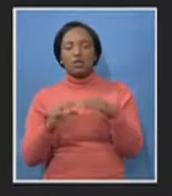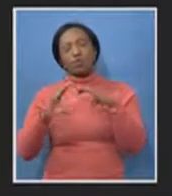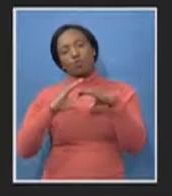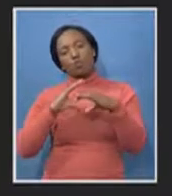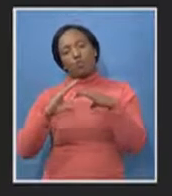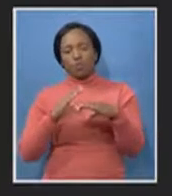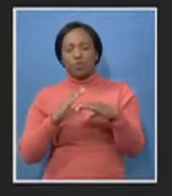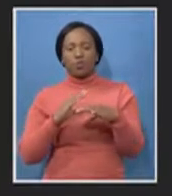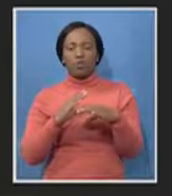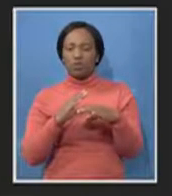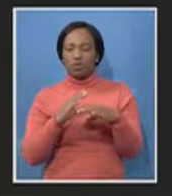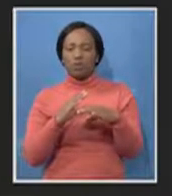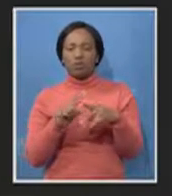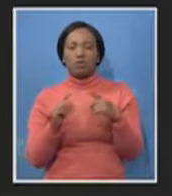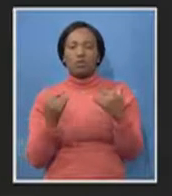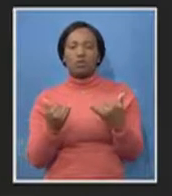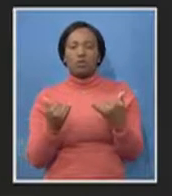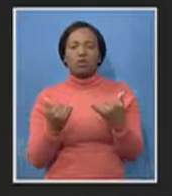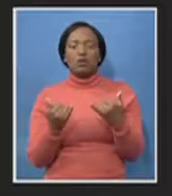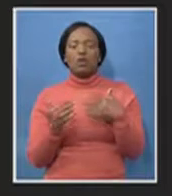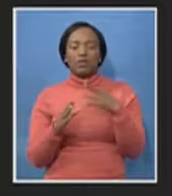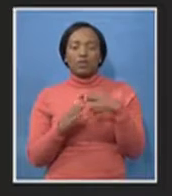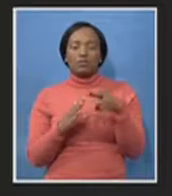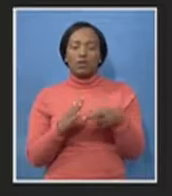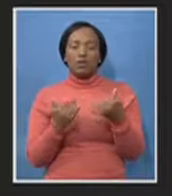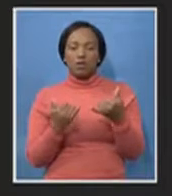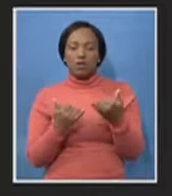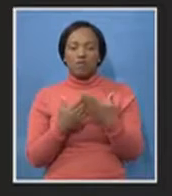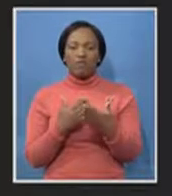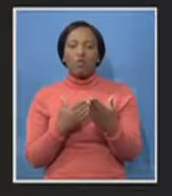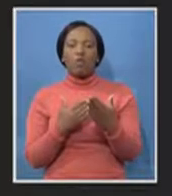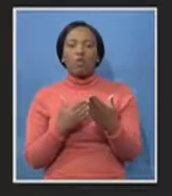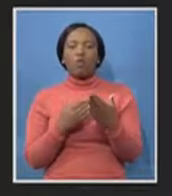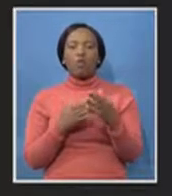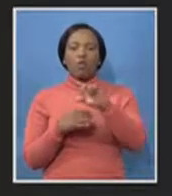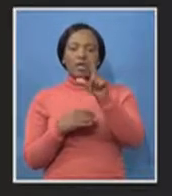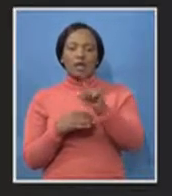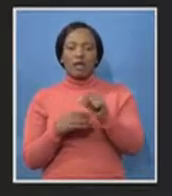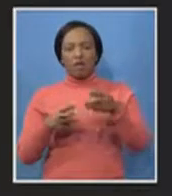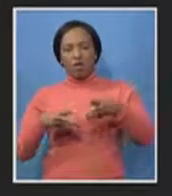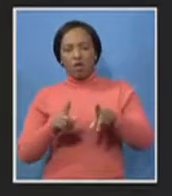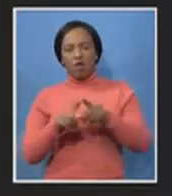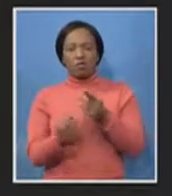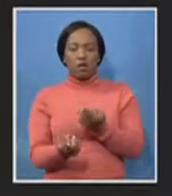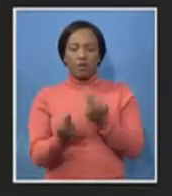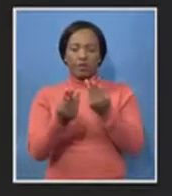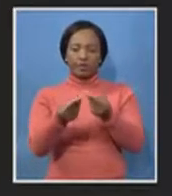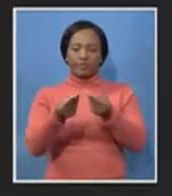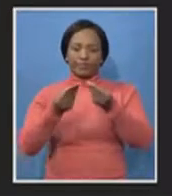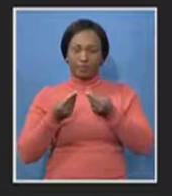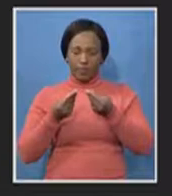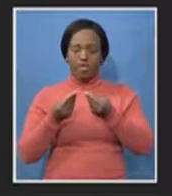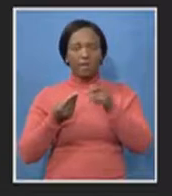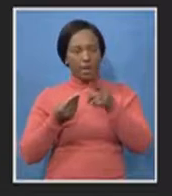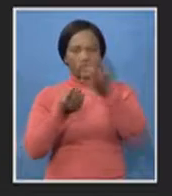of the results in a timely fashion or reporting to us as much as possible. Tanzania, the Africa